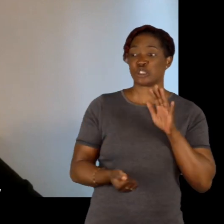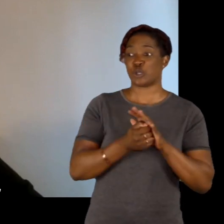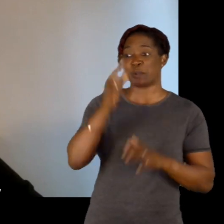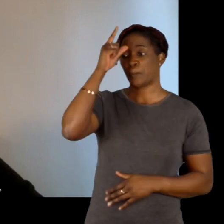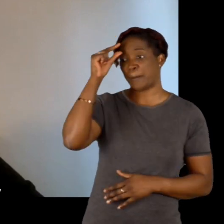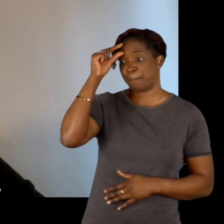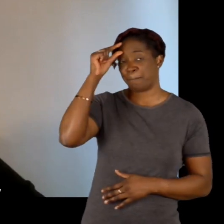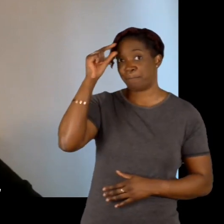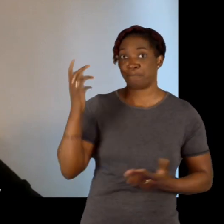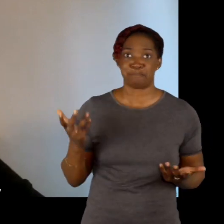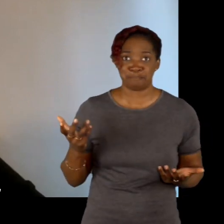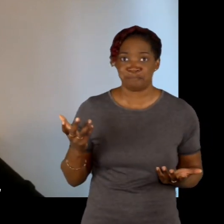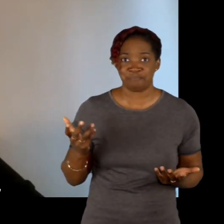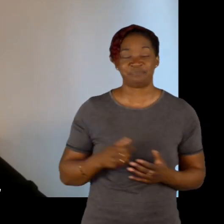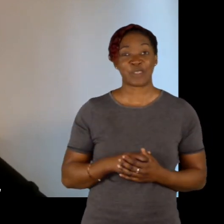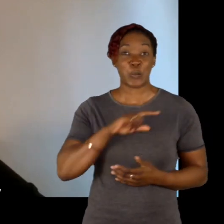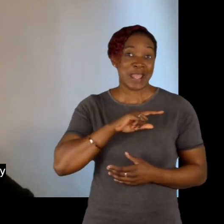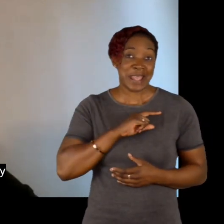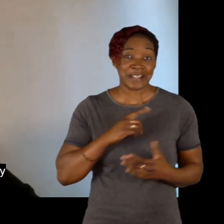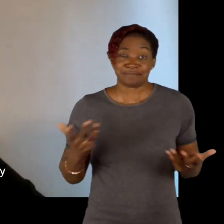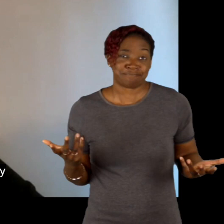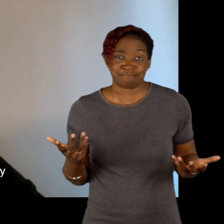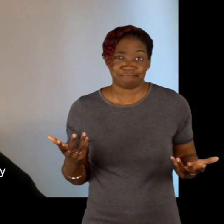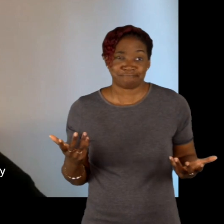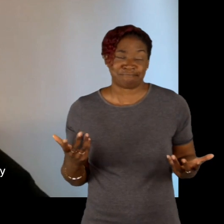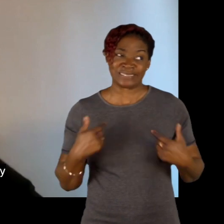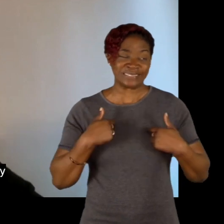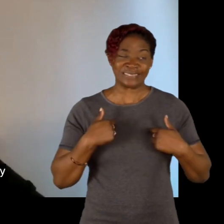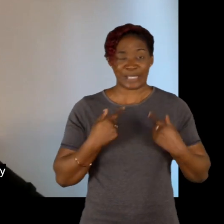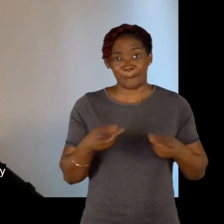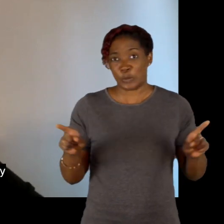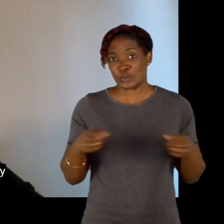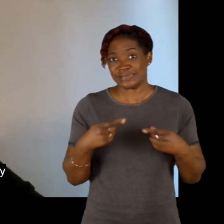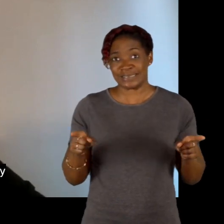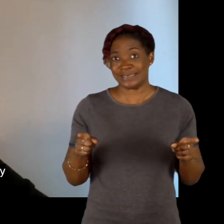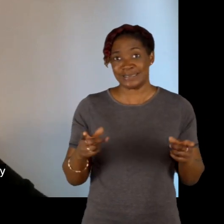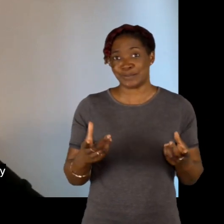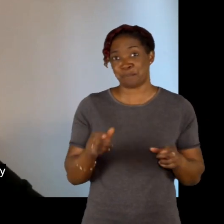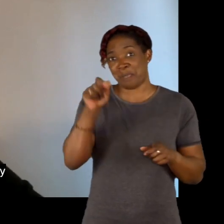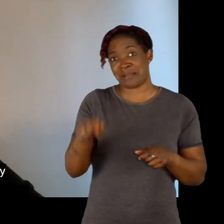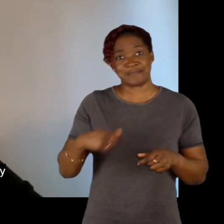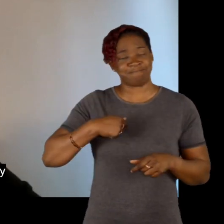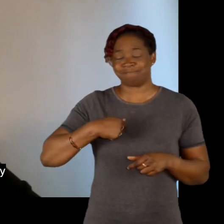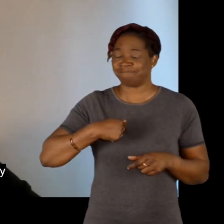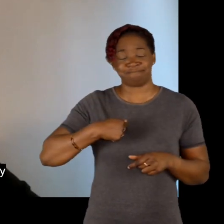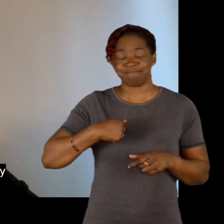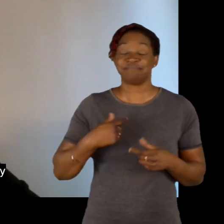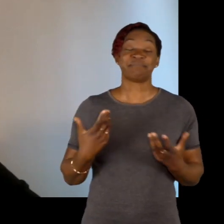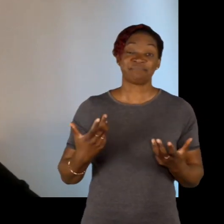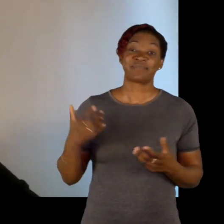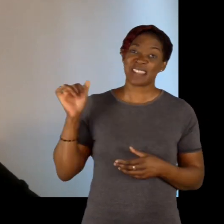I'm going to look like an idiot who knows nothing, because I'm not a particularly musically talented